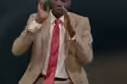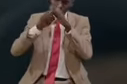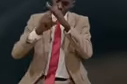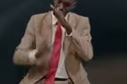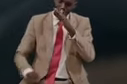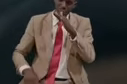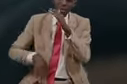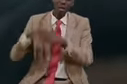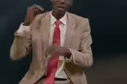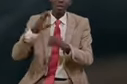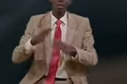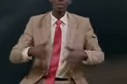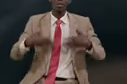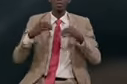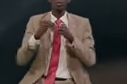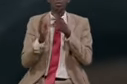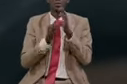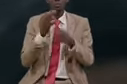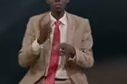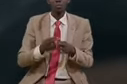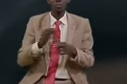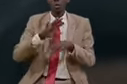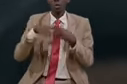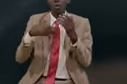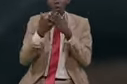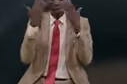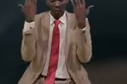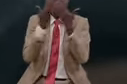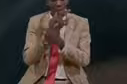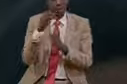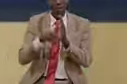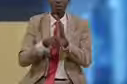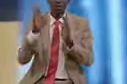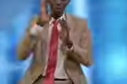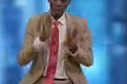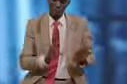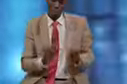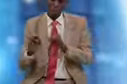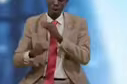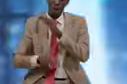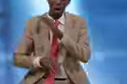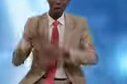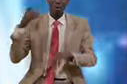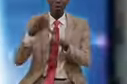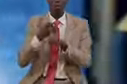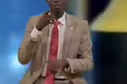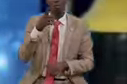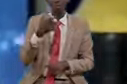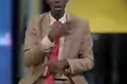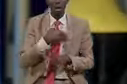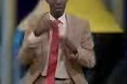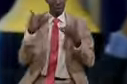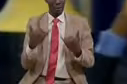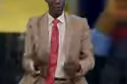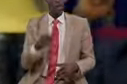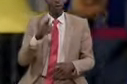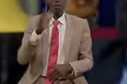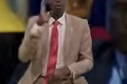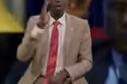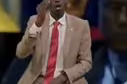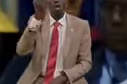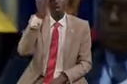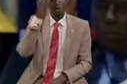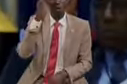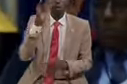life. All darkness will get away from you, and then you will know that the